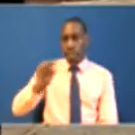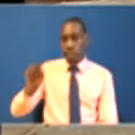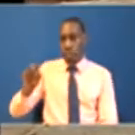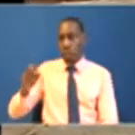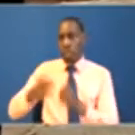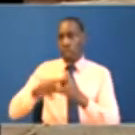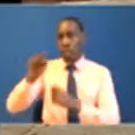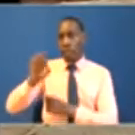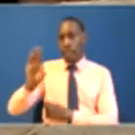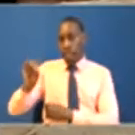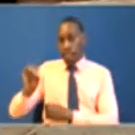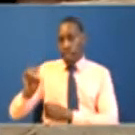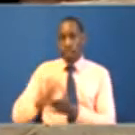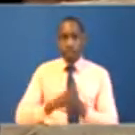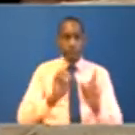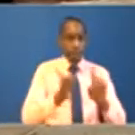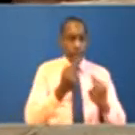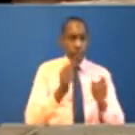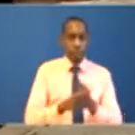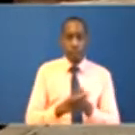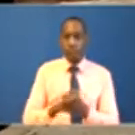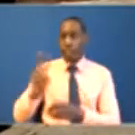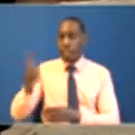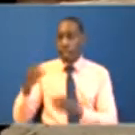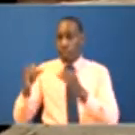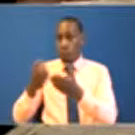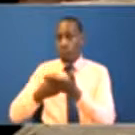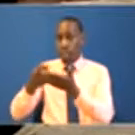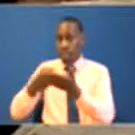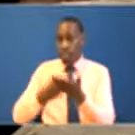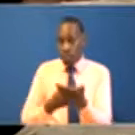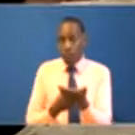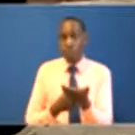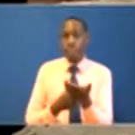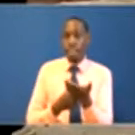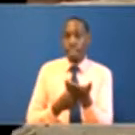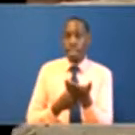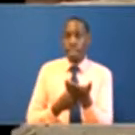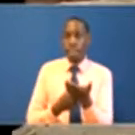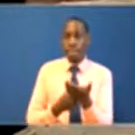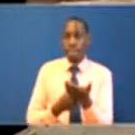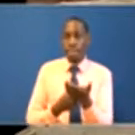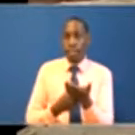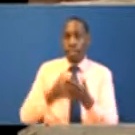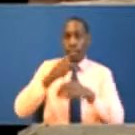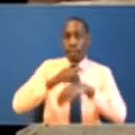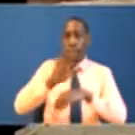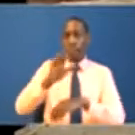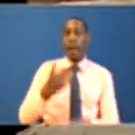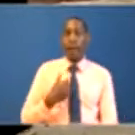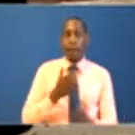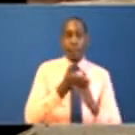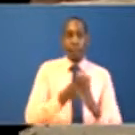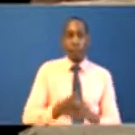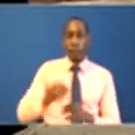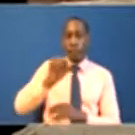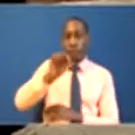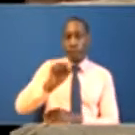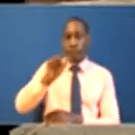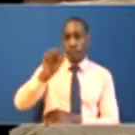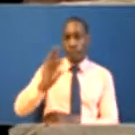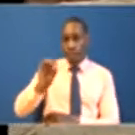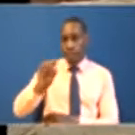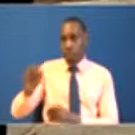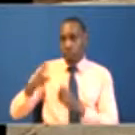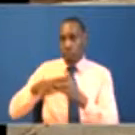the sec the first year will uh the second day of debate uh of debaters will have their time between 5 30 and 7